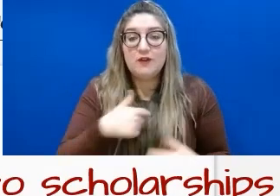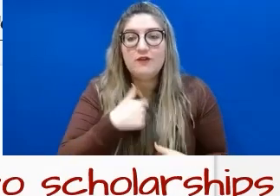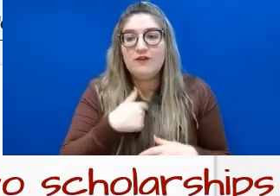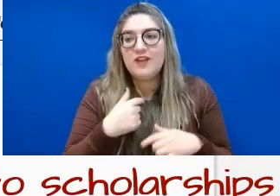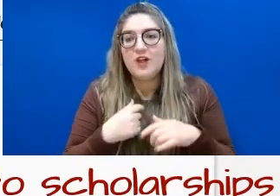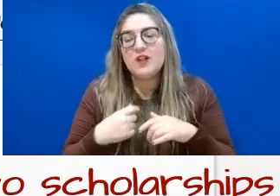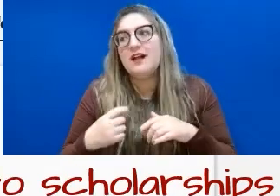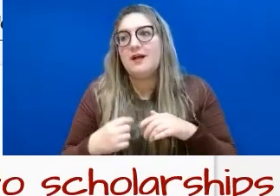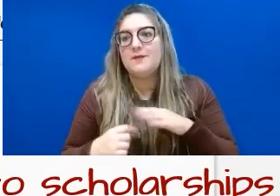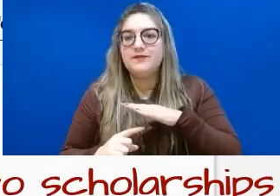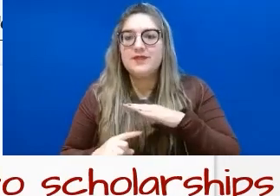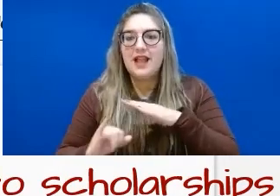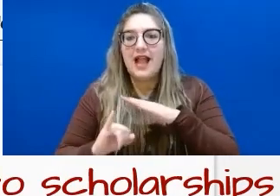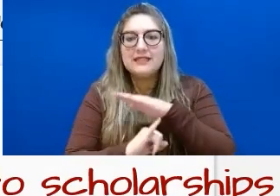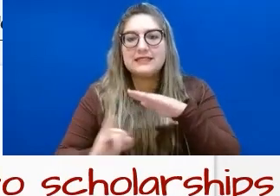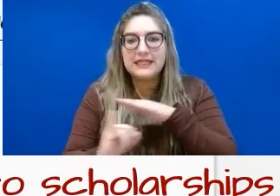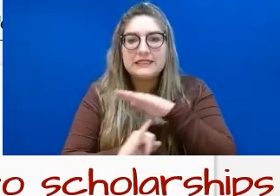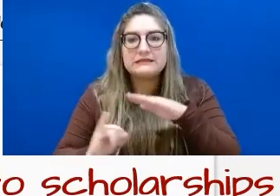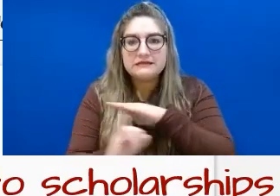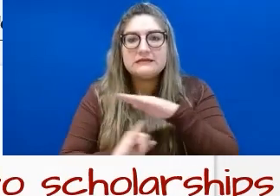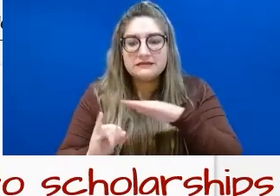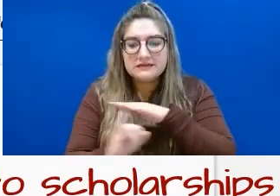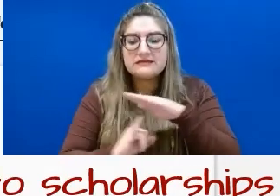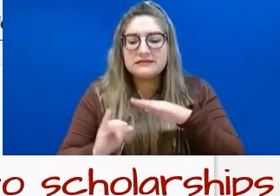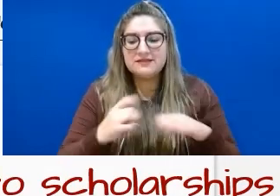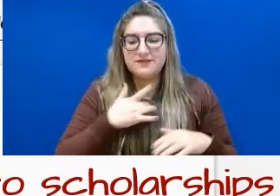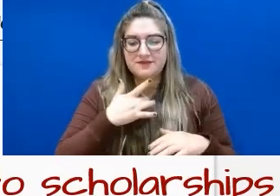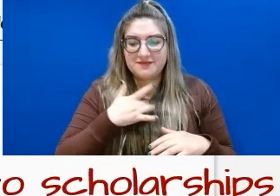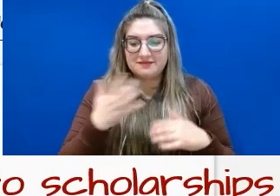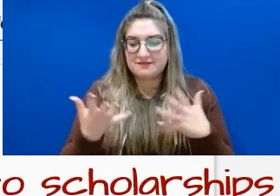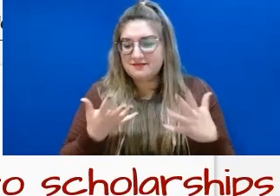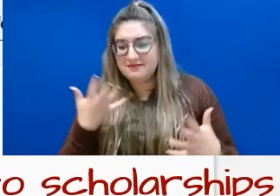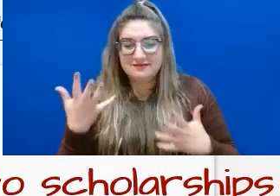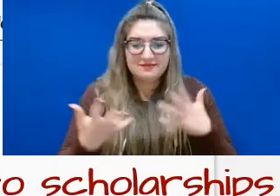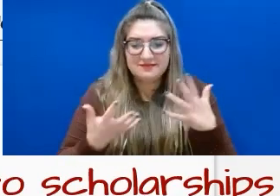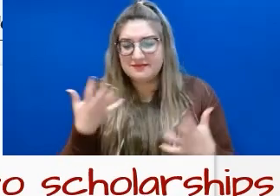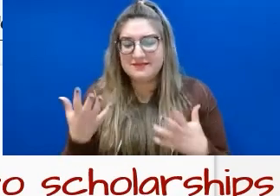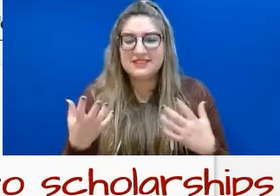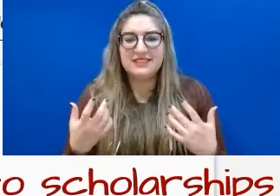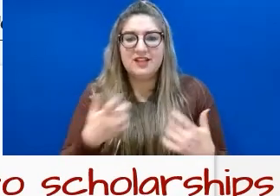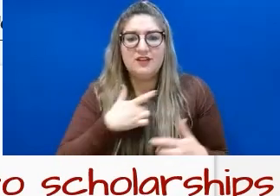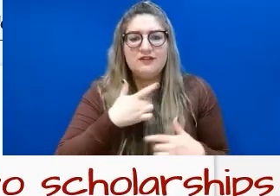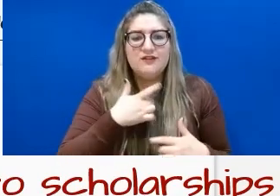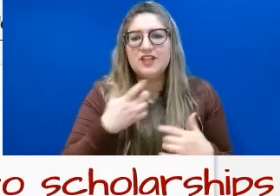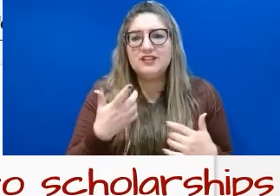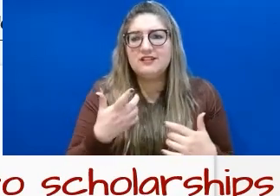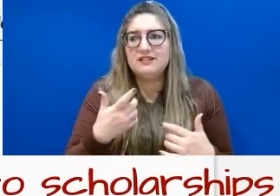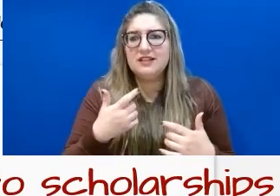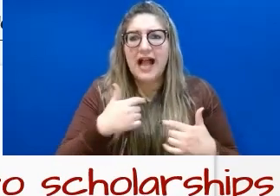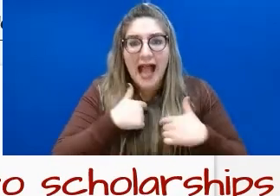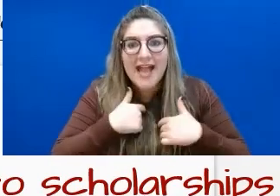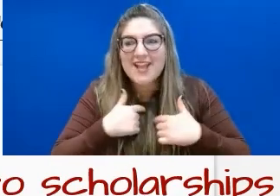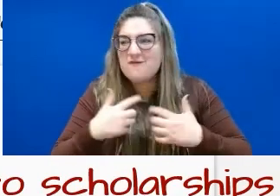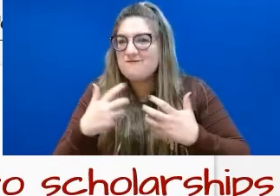the dreamers to be kind of to get isolated, not to get the sense of belonging, not to join clubs, not to be part of